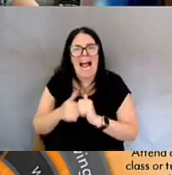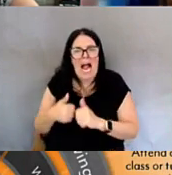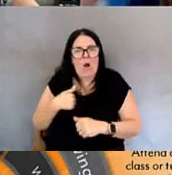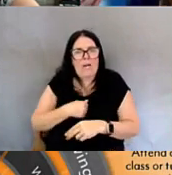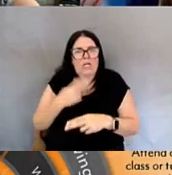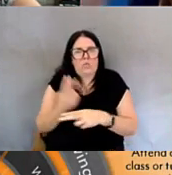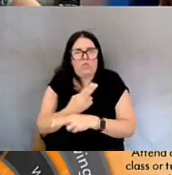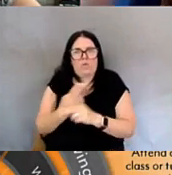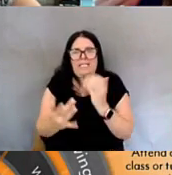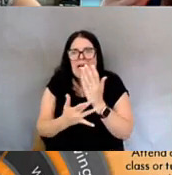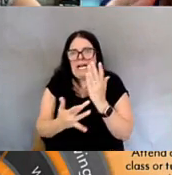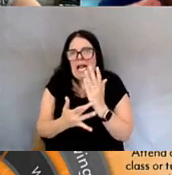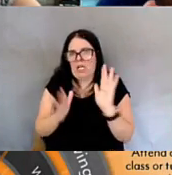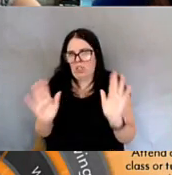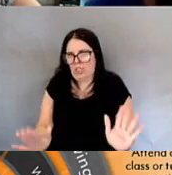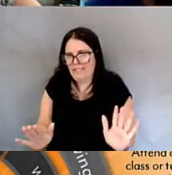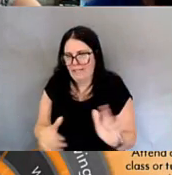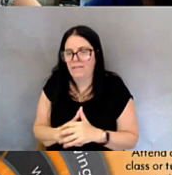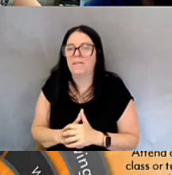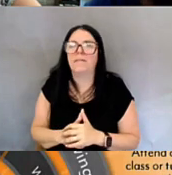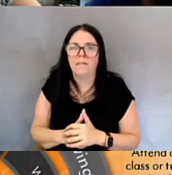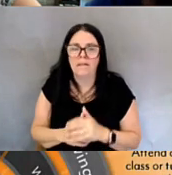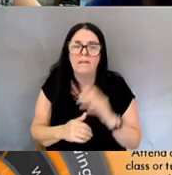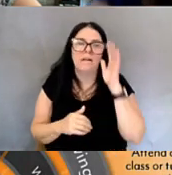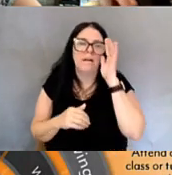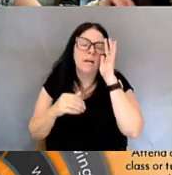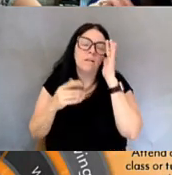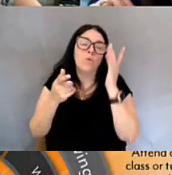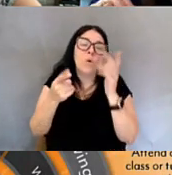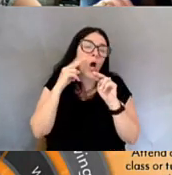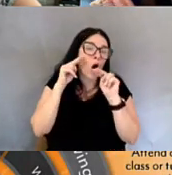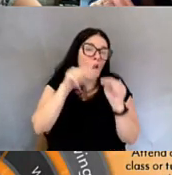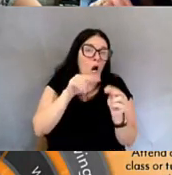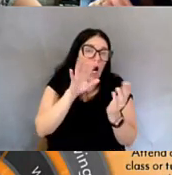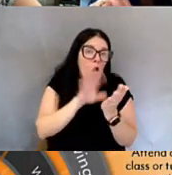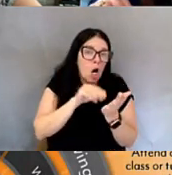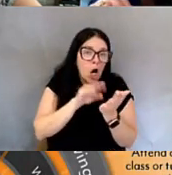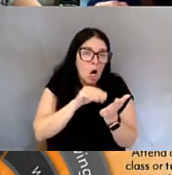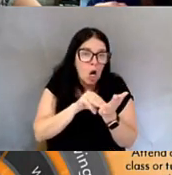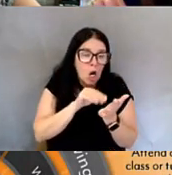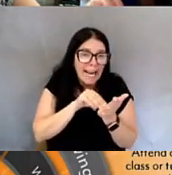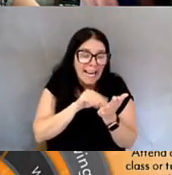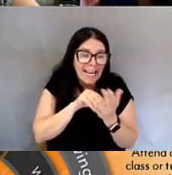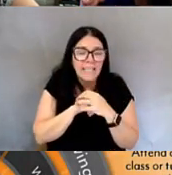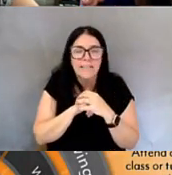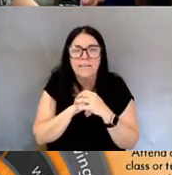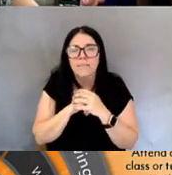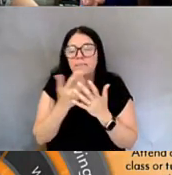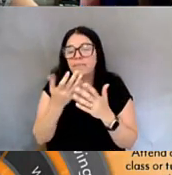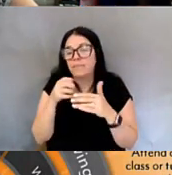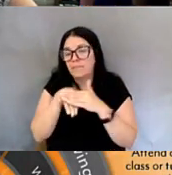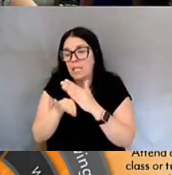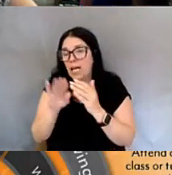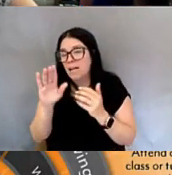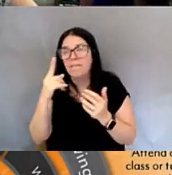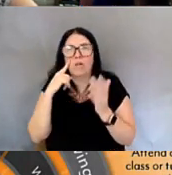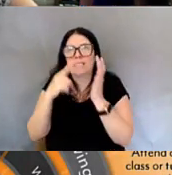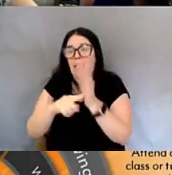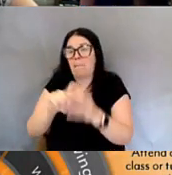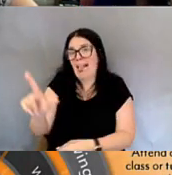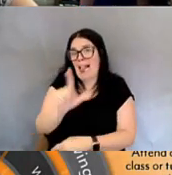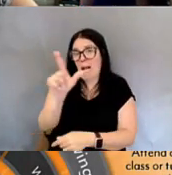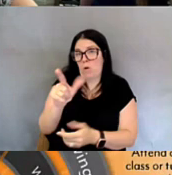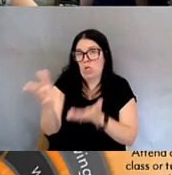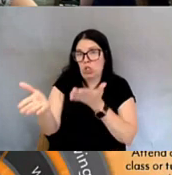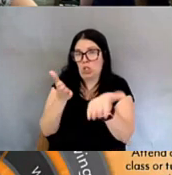technology. So if you look at the learning portion, accessing library services, that's a digital practice.